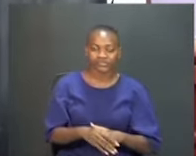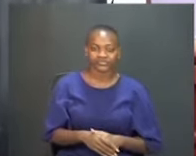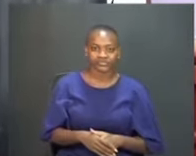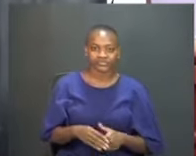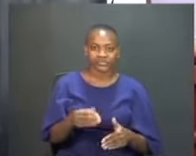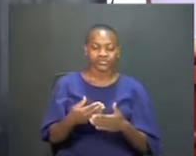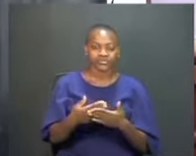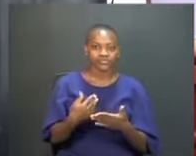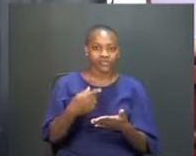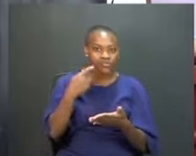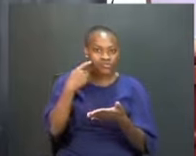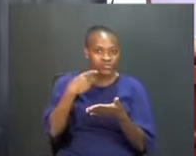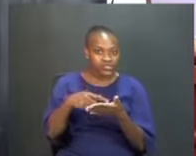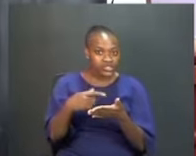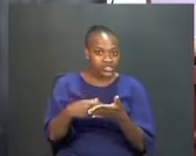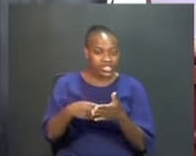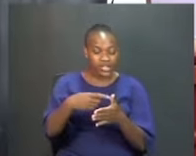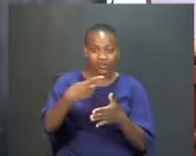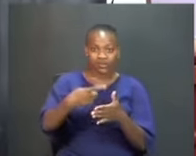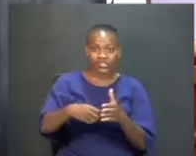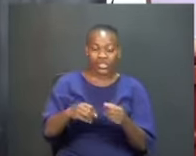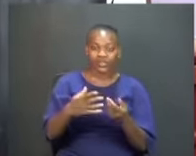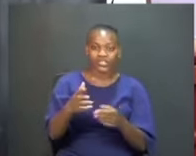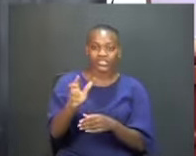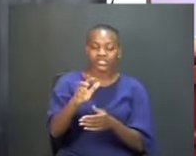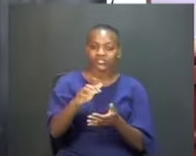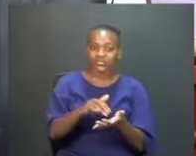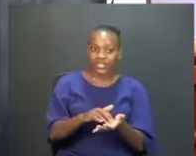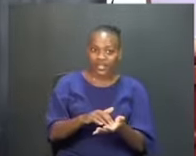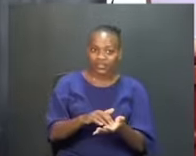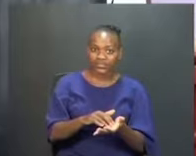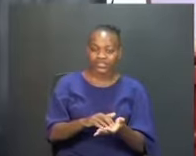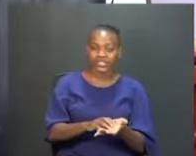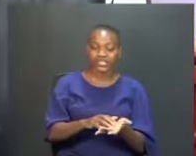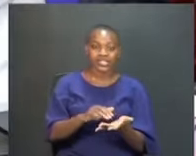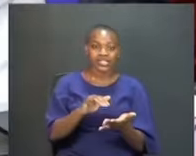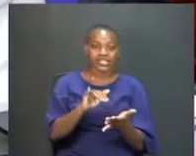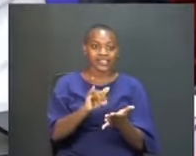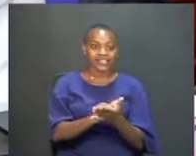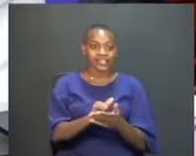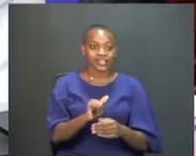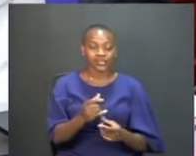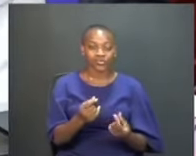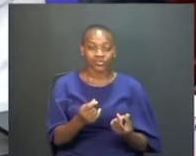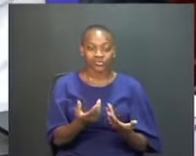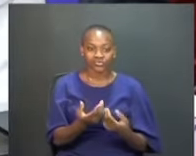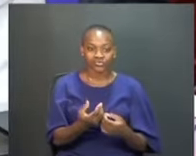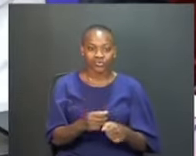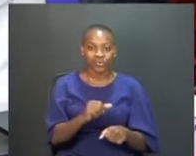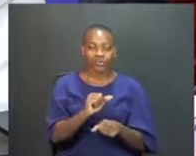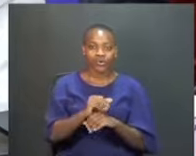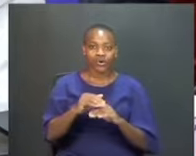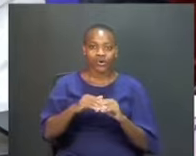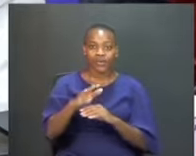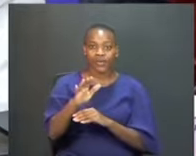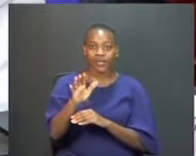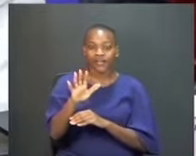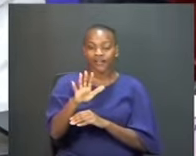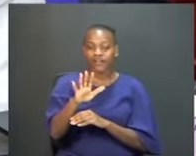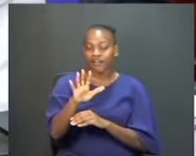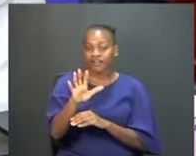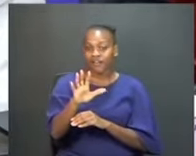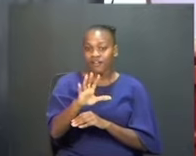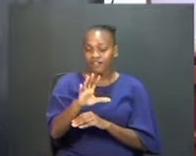lithium prices of $3,000 to, for example, move beyond the normal royalty of 5% and move